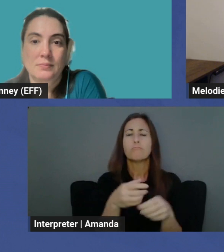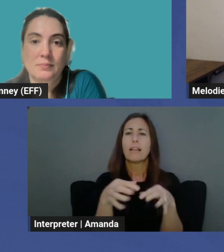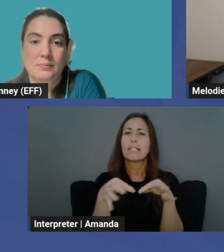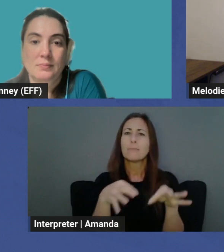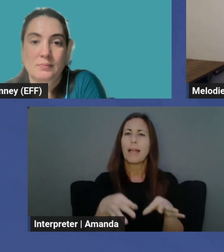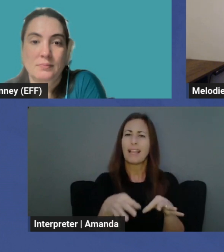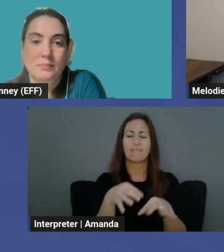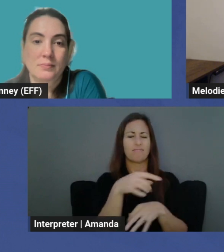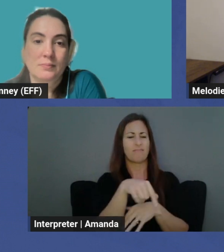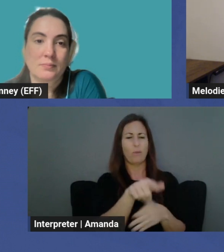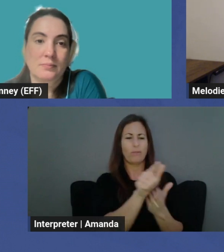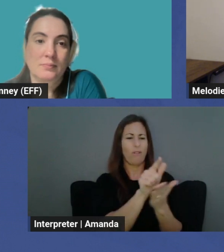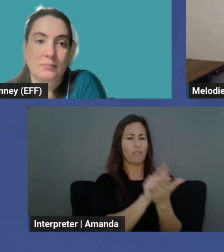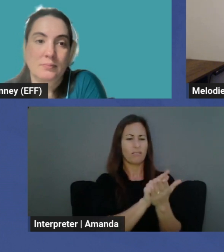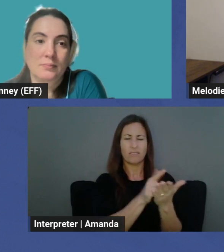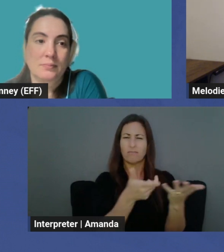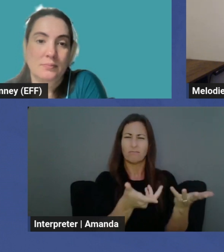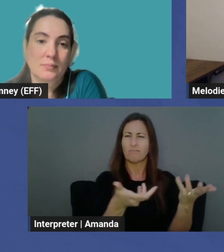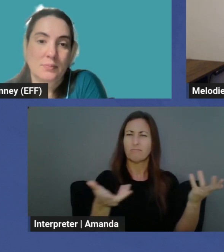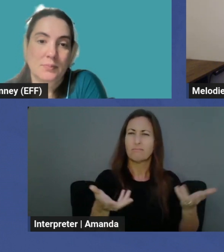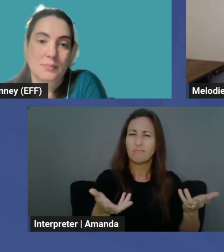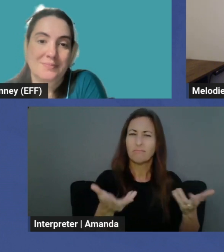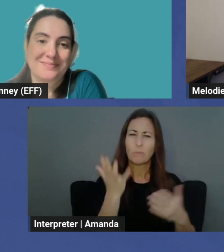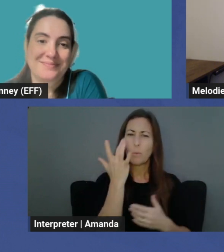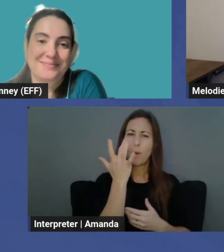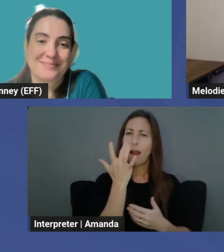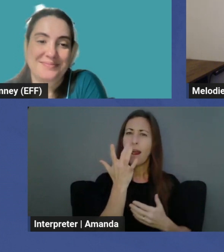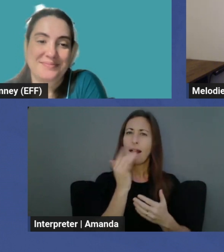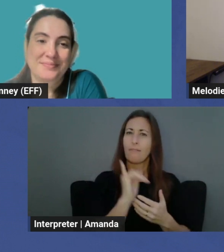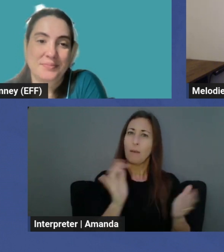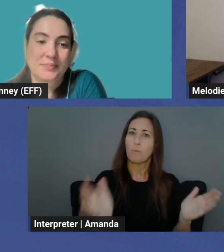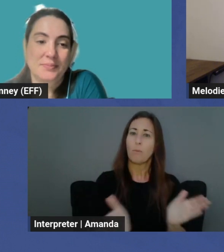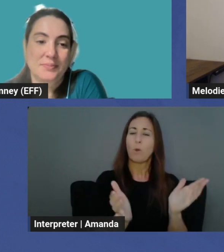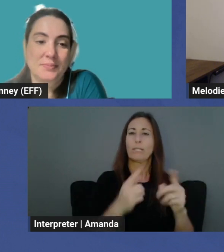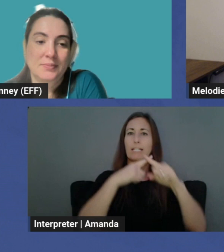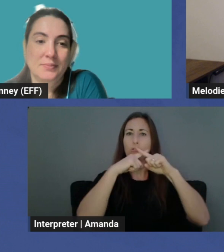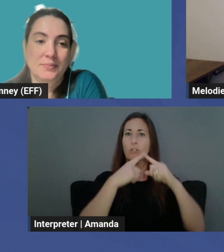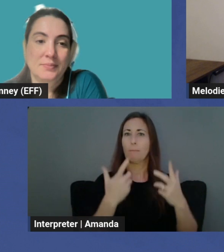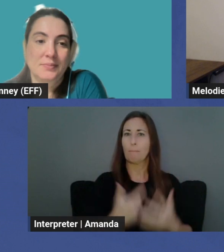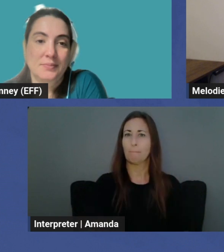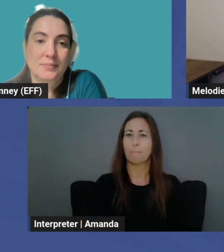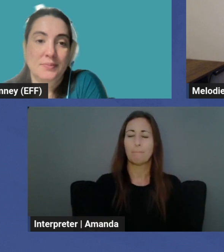and why they promote censorship.